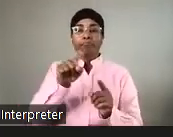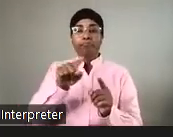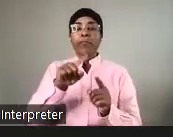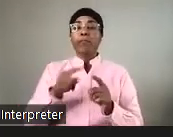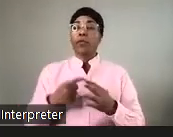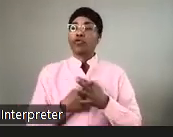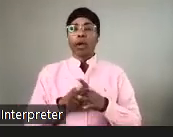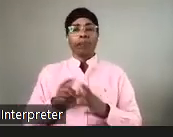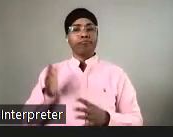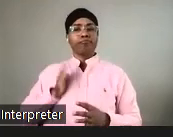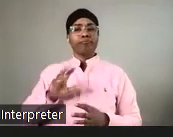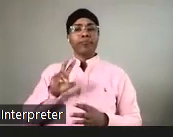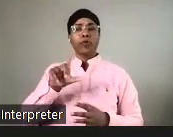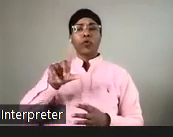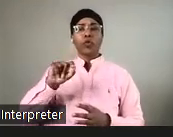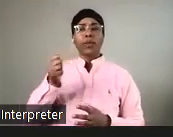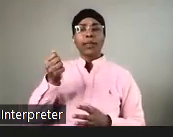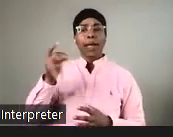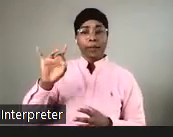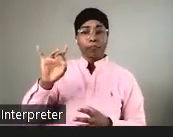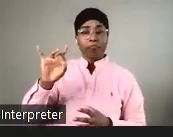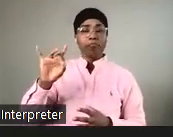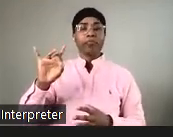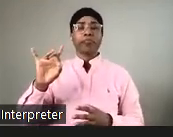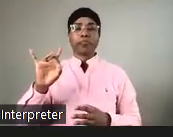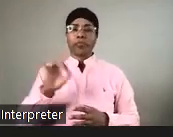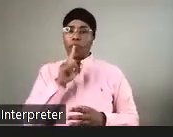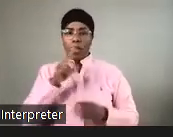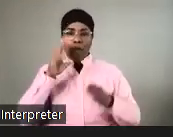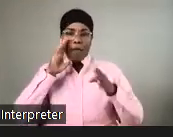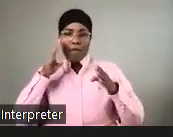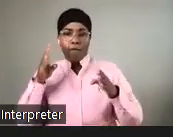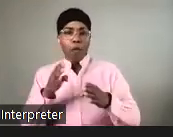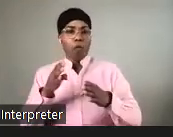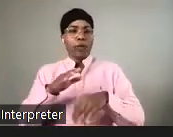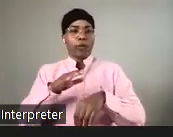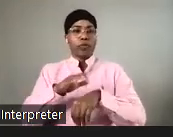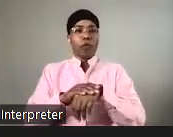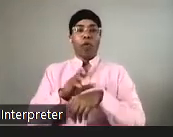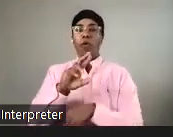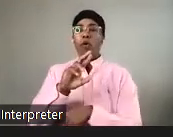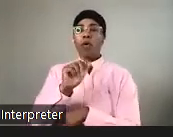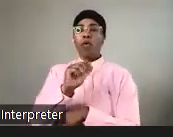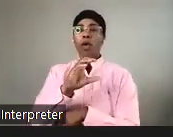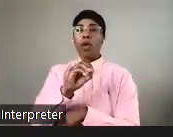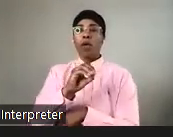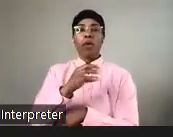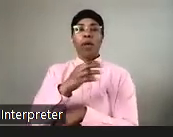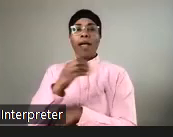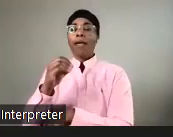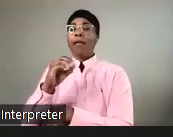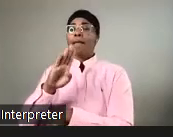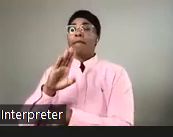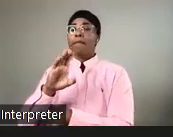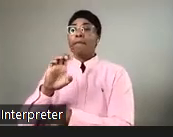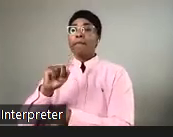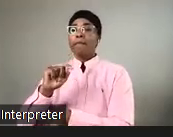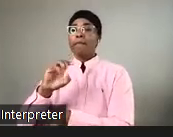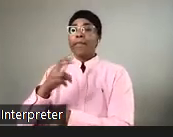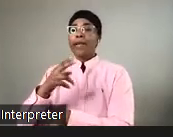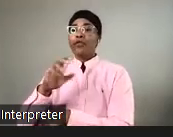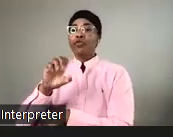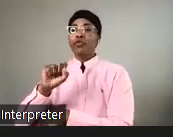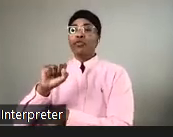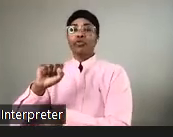believe, and we're really focused on the Rako and Bachelor's Marsh land type associations in the Eastern Upper